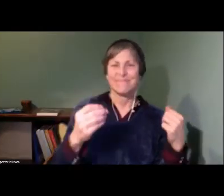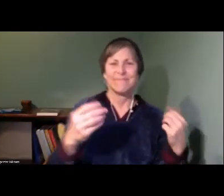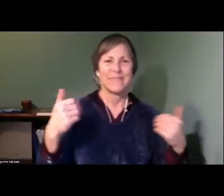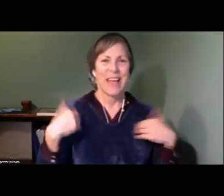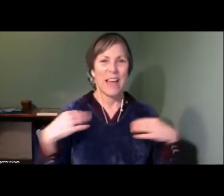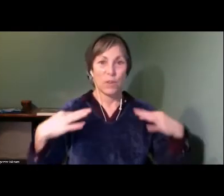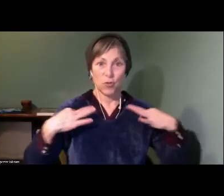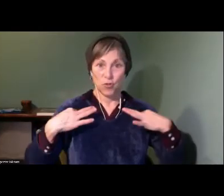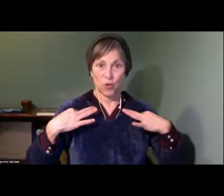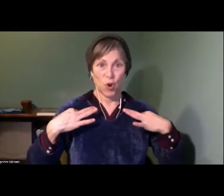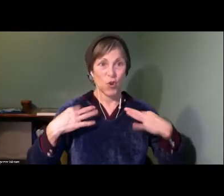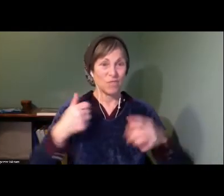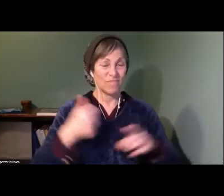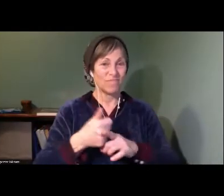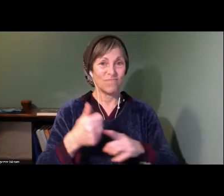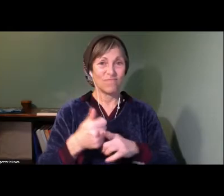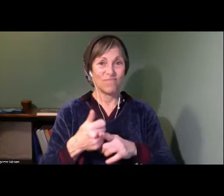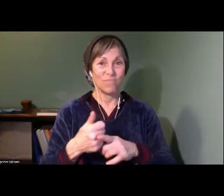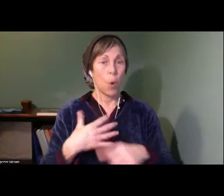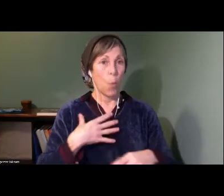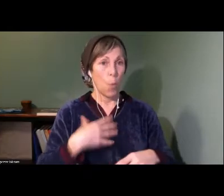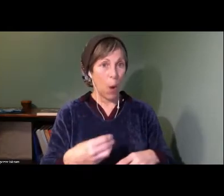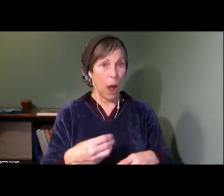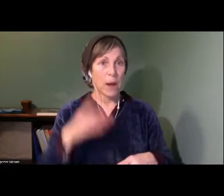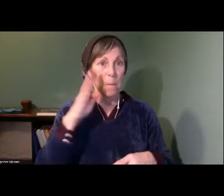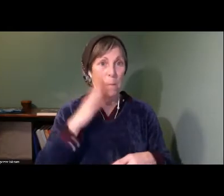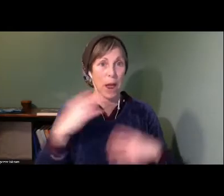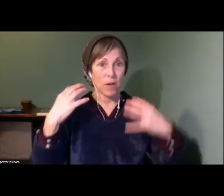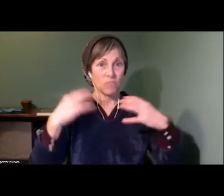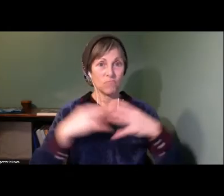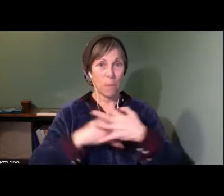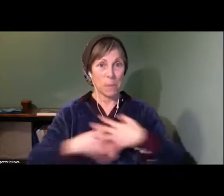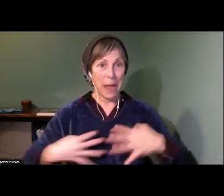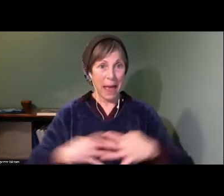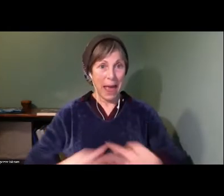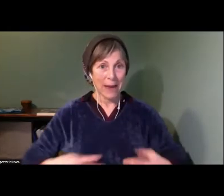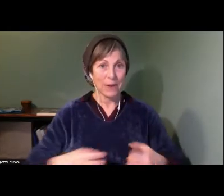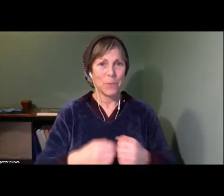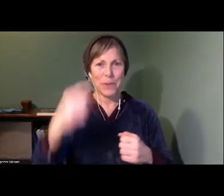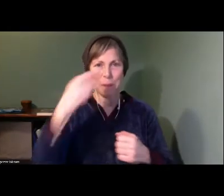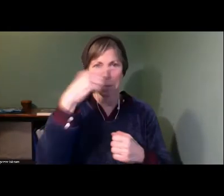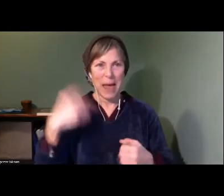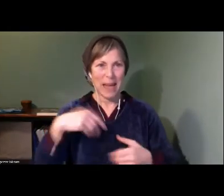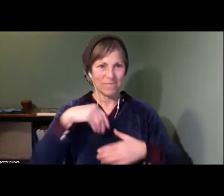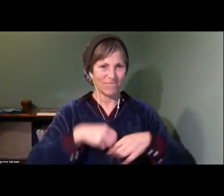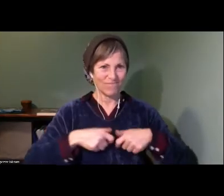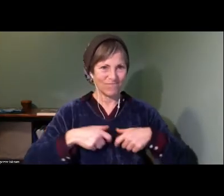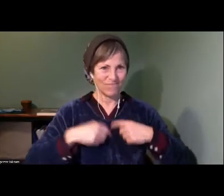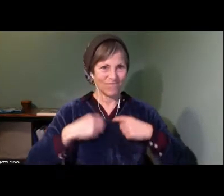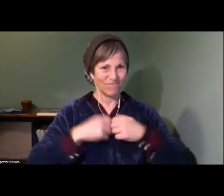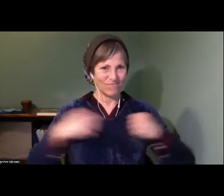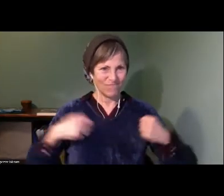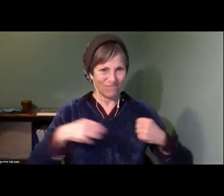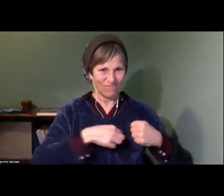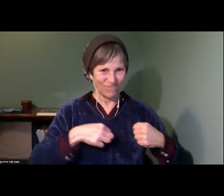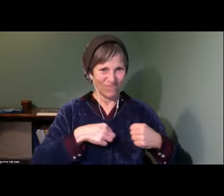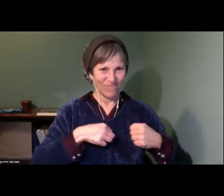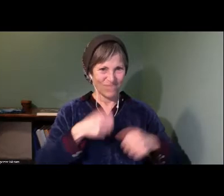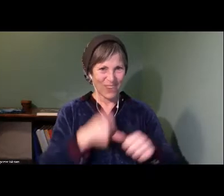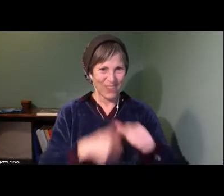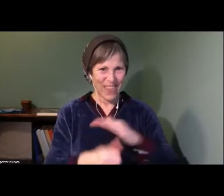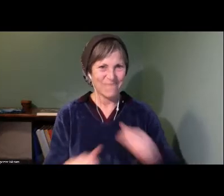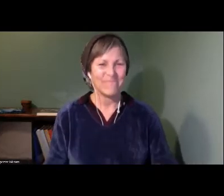shirt that is white and brown plaid with a black insert. Um yes.